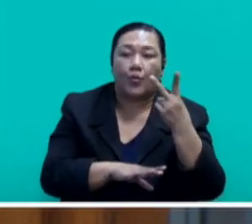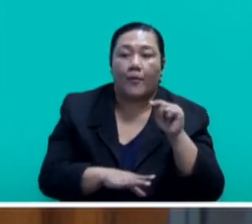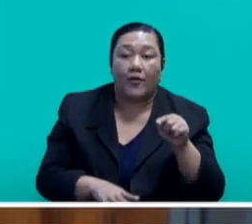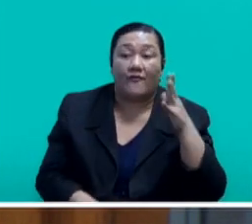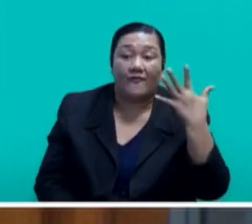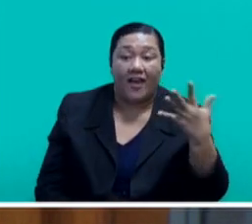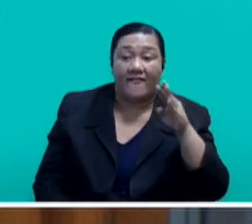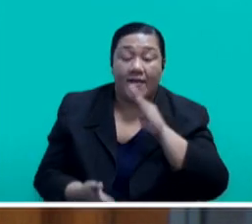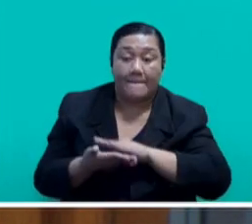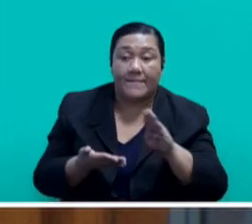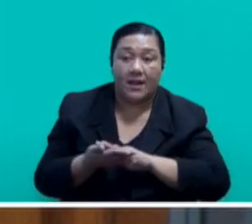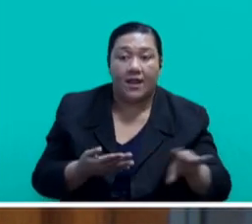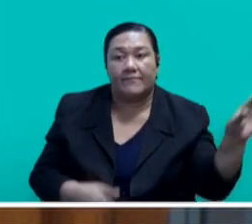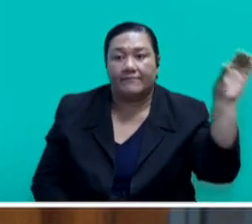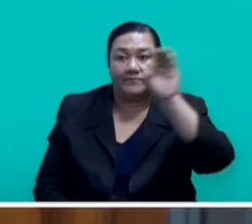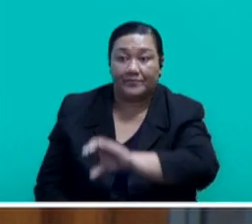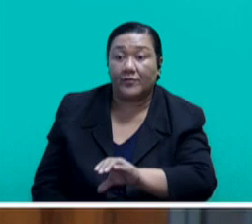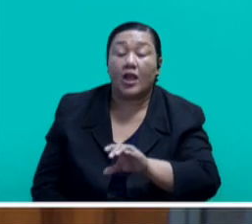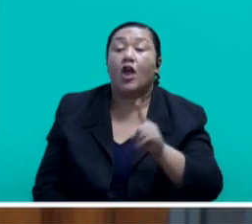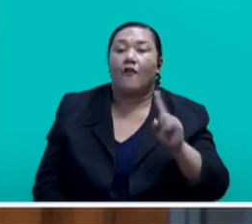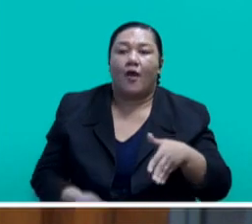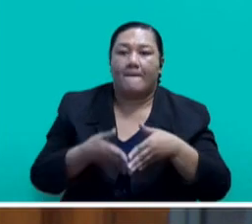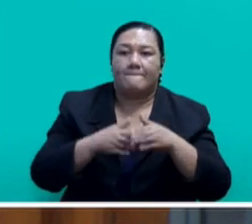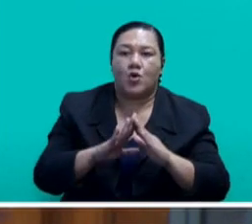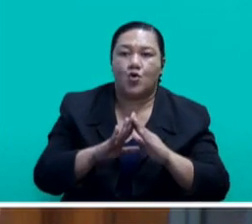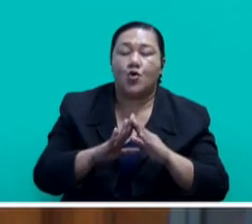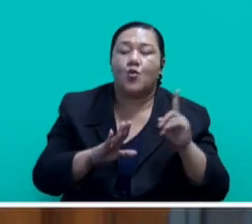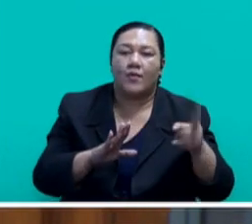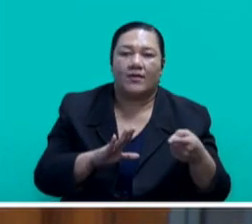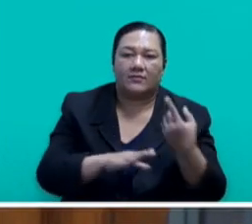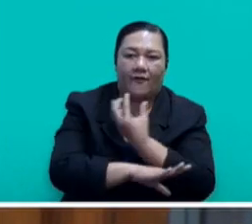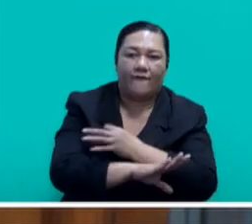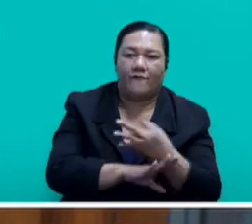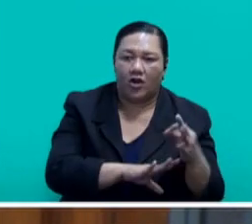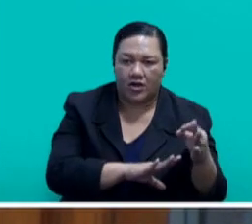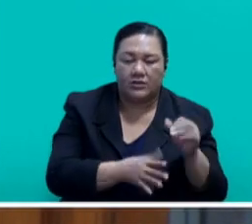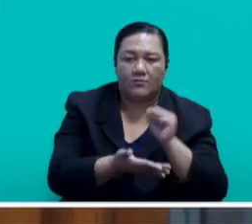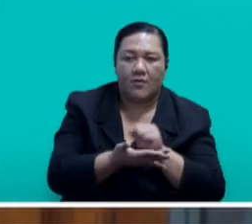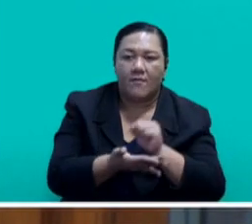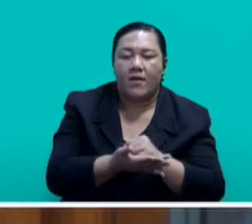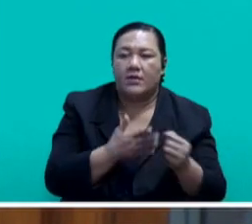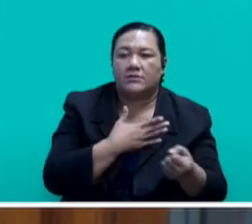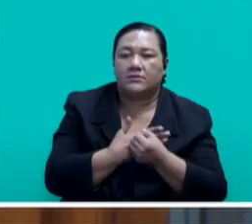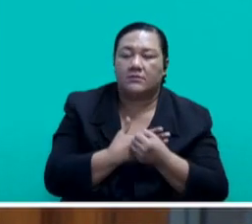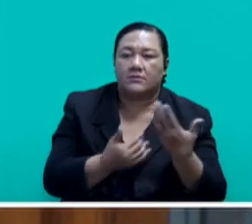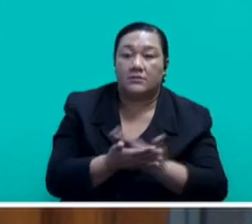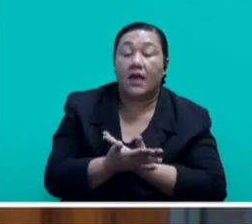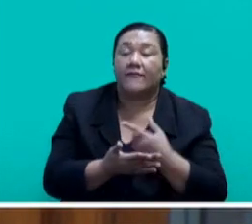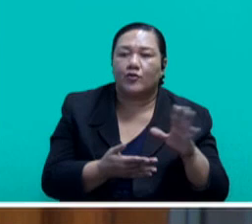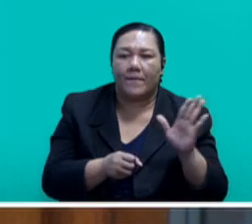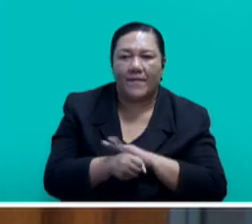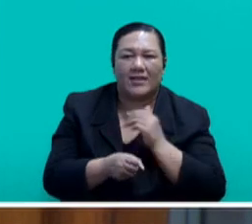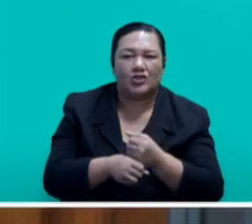to allocate to restoration degraded forests, the funding will be used to address challenge and to ensure the